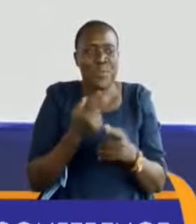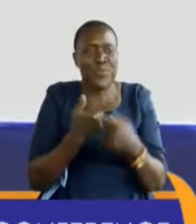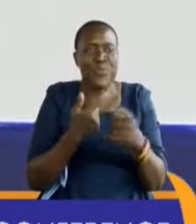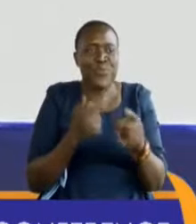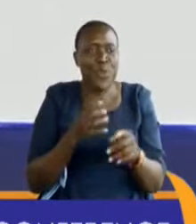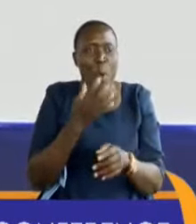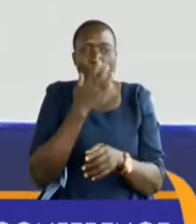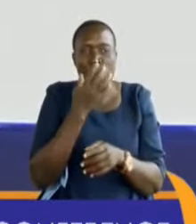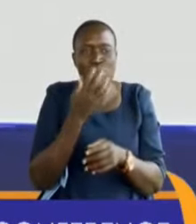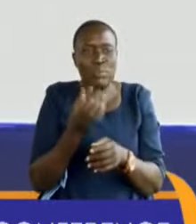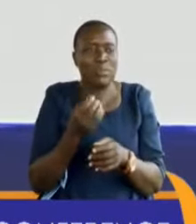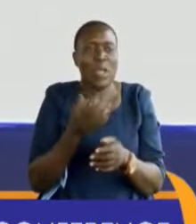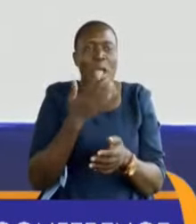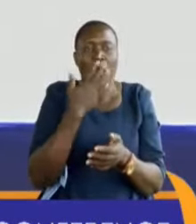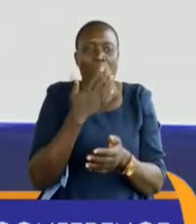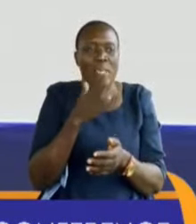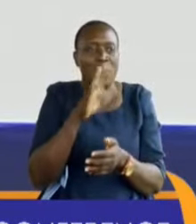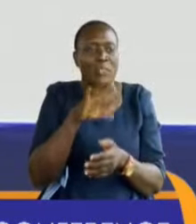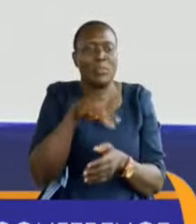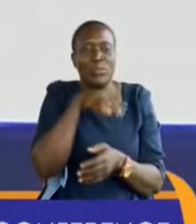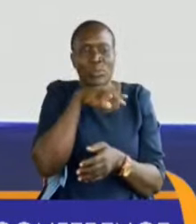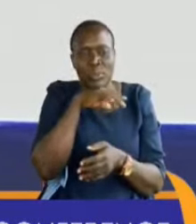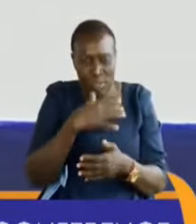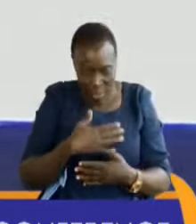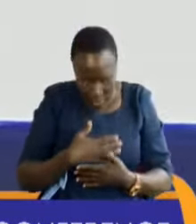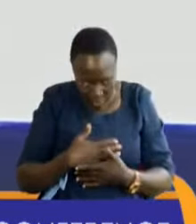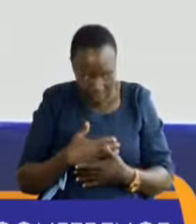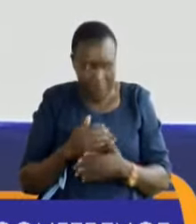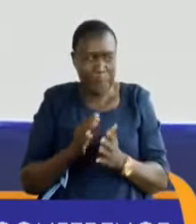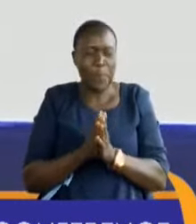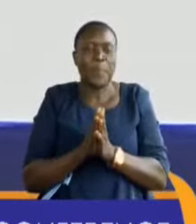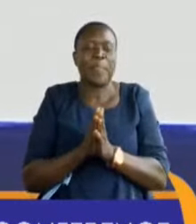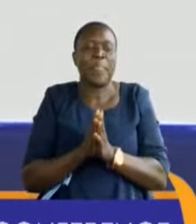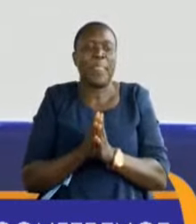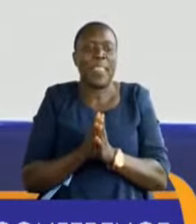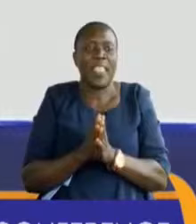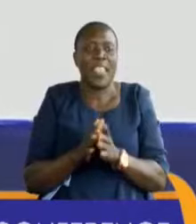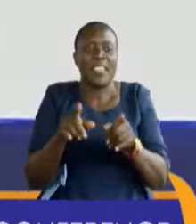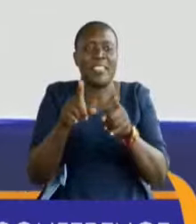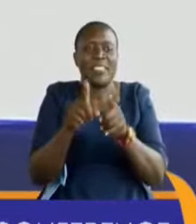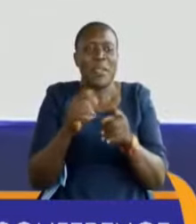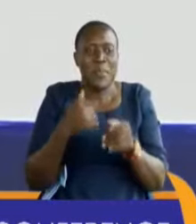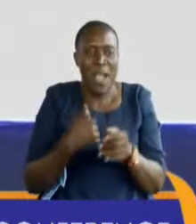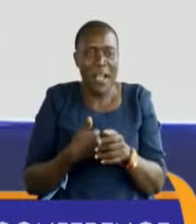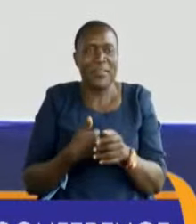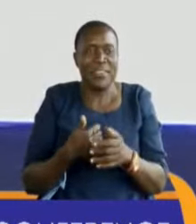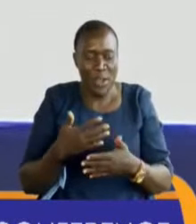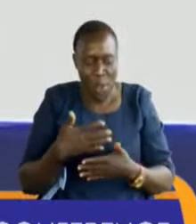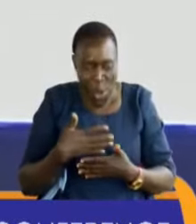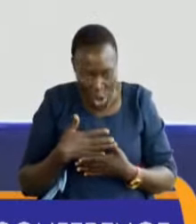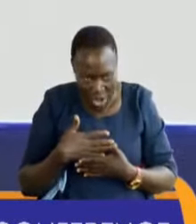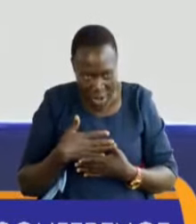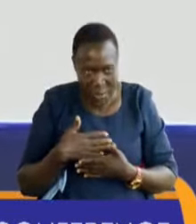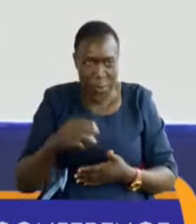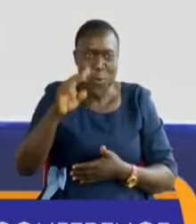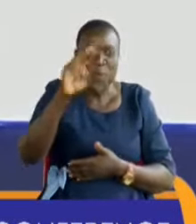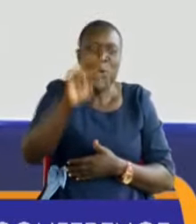Azimio leadership present, we thank you for the honor. The Honorable Stephen